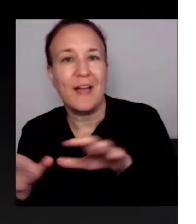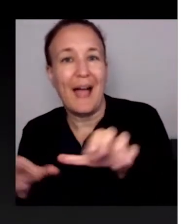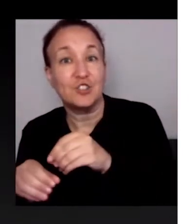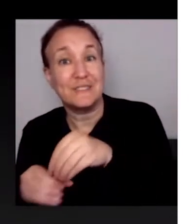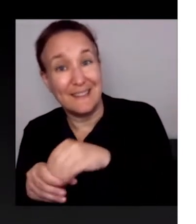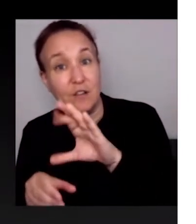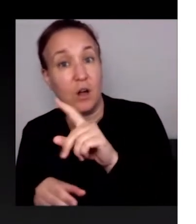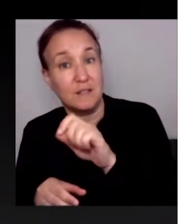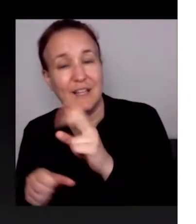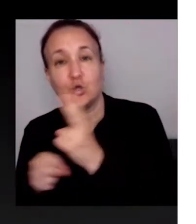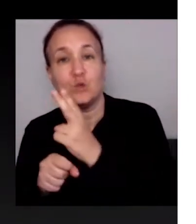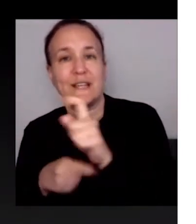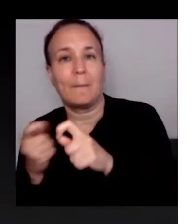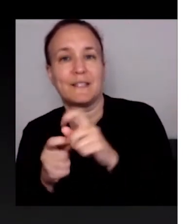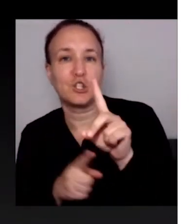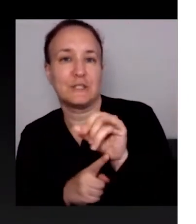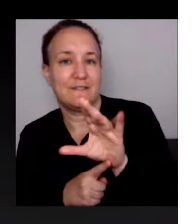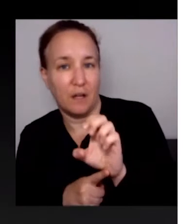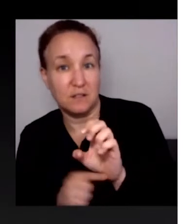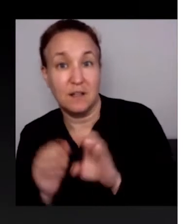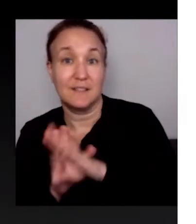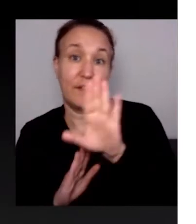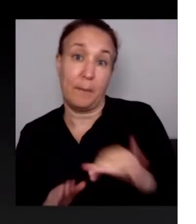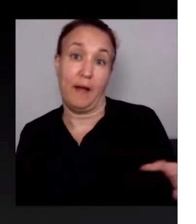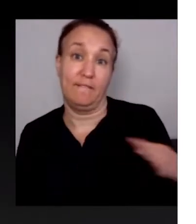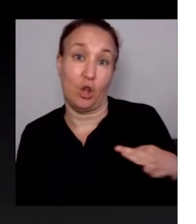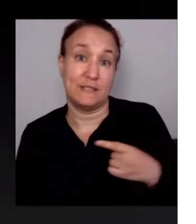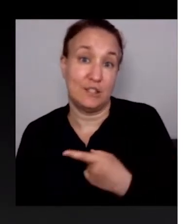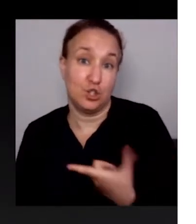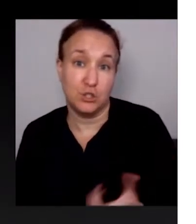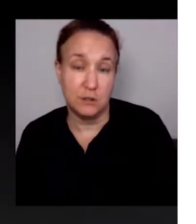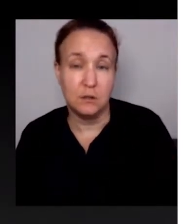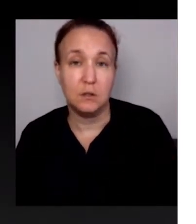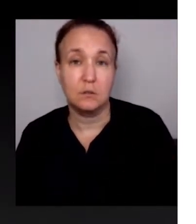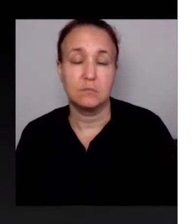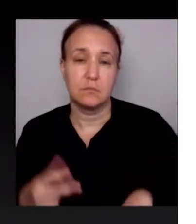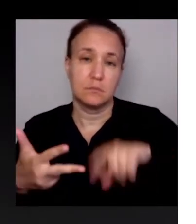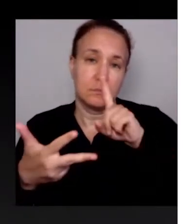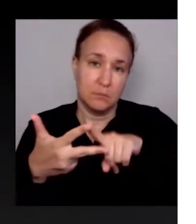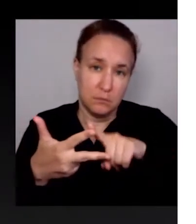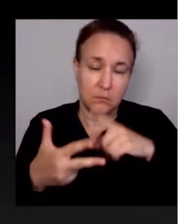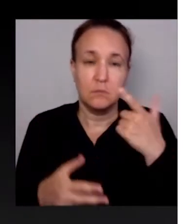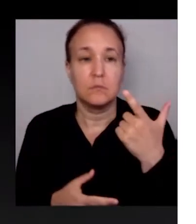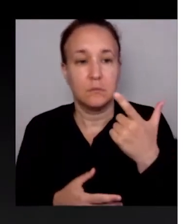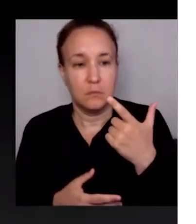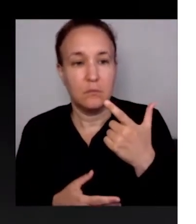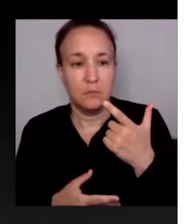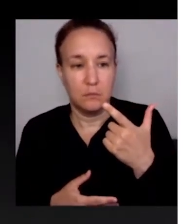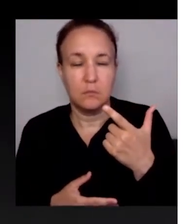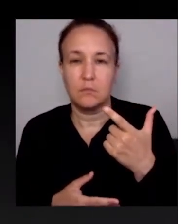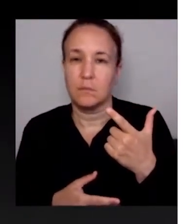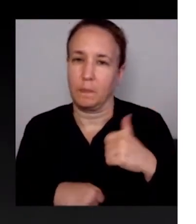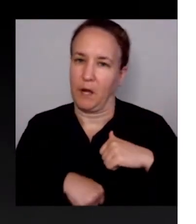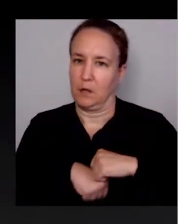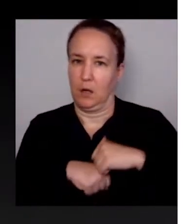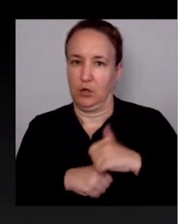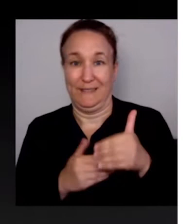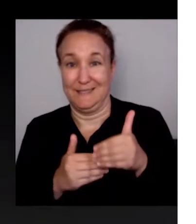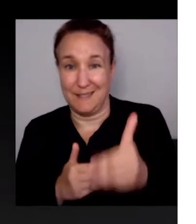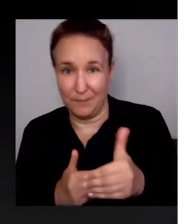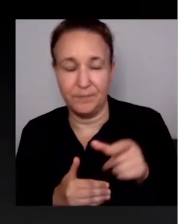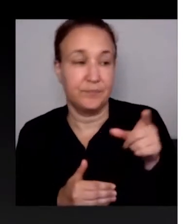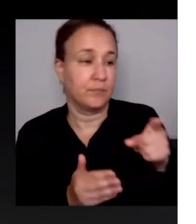particular device developed by volunteers. Second, a good concrete step is to move away from